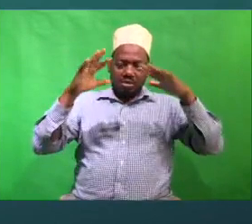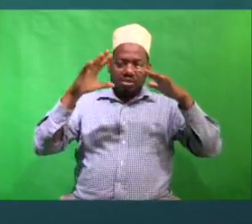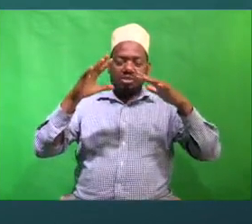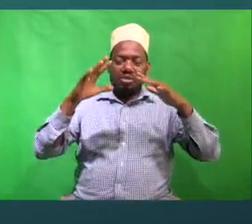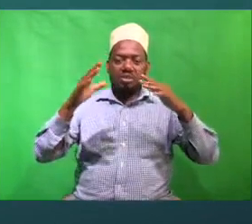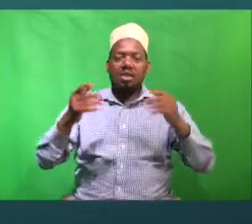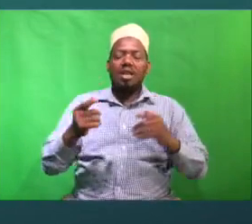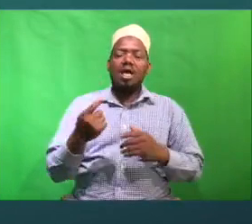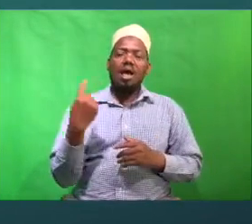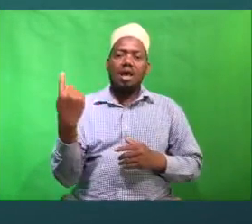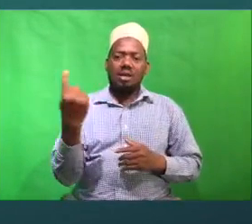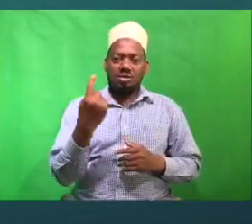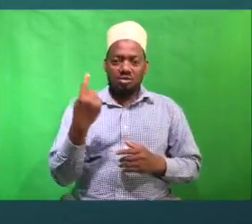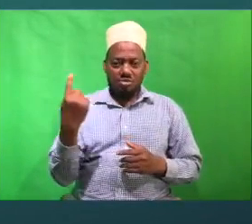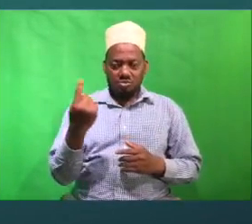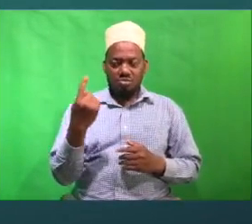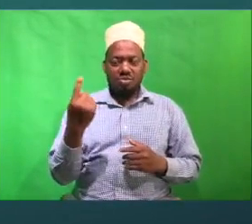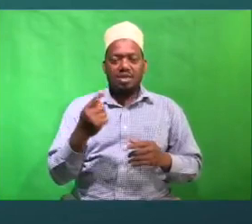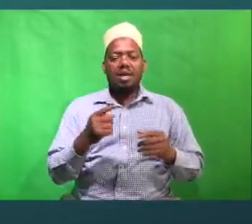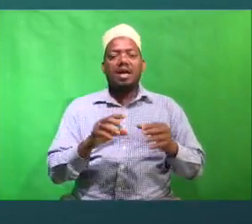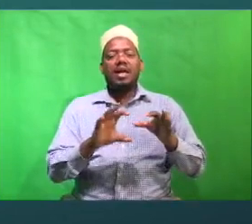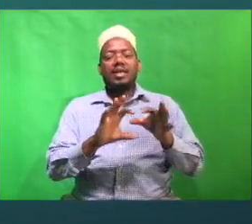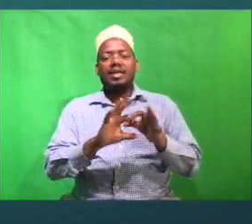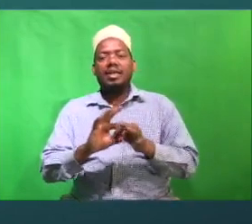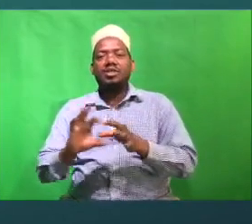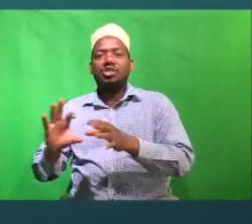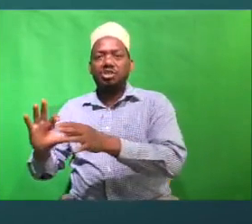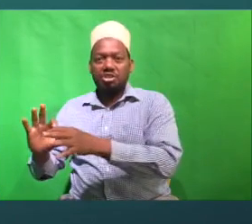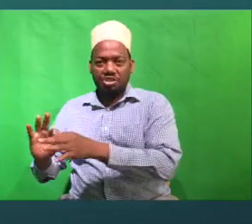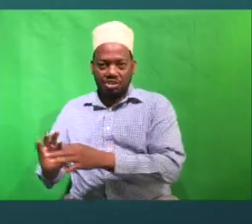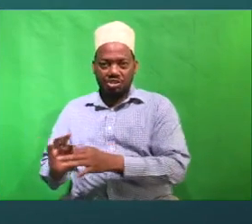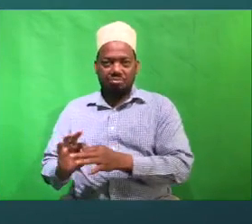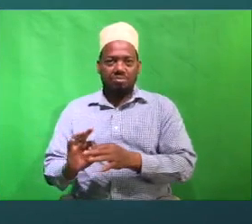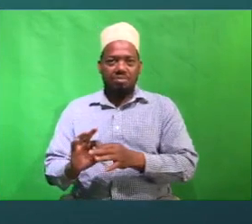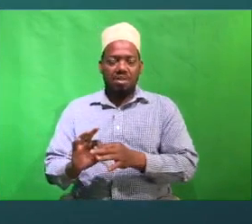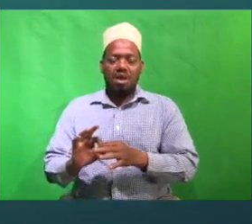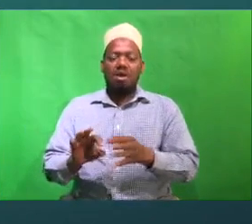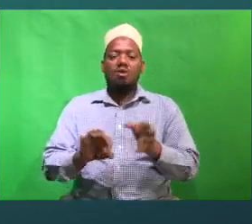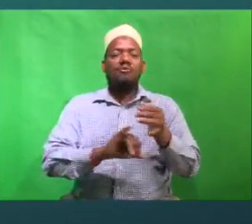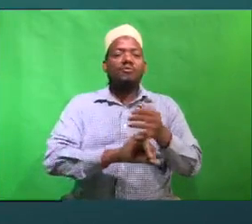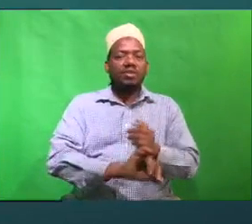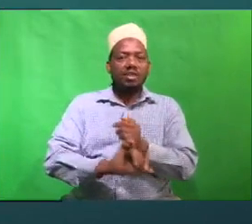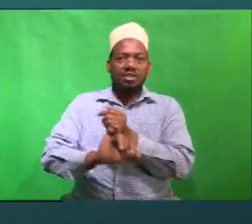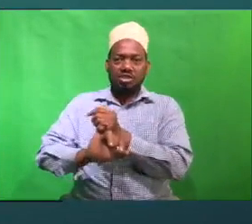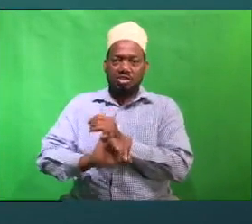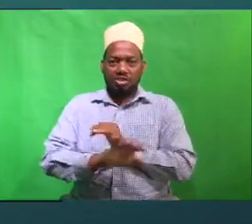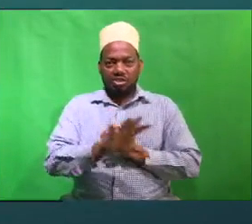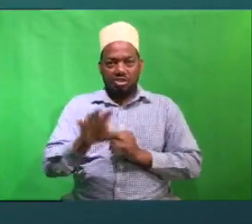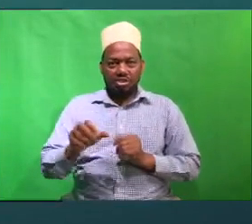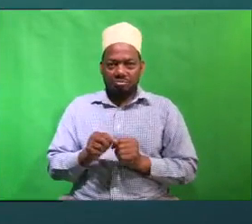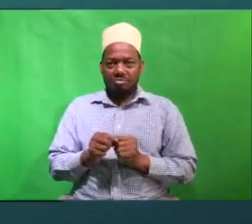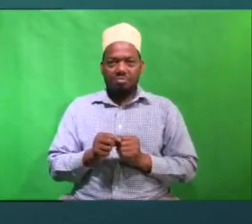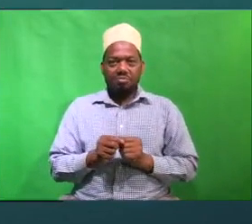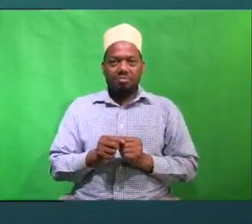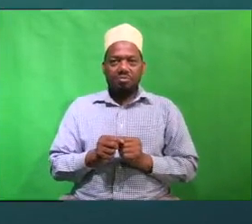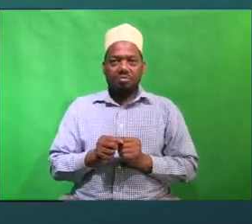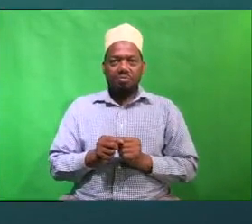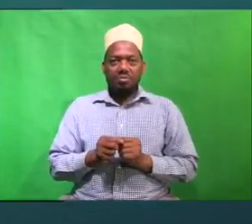a relationship to the different societies in the world. The friendship